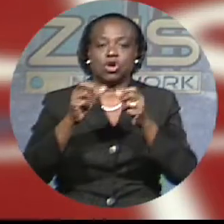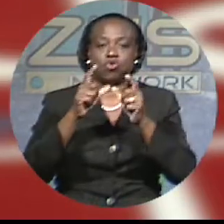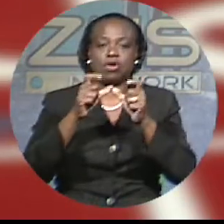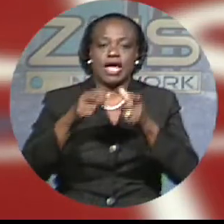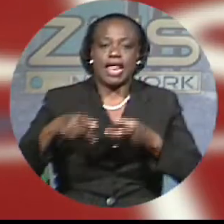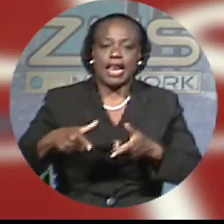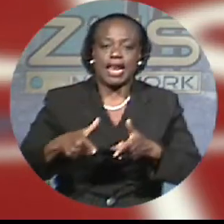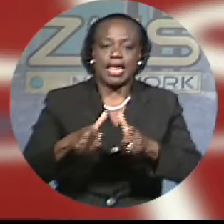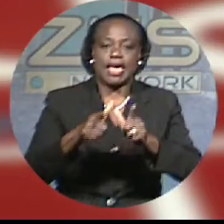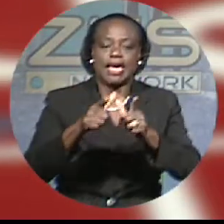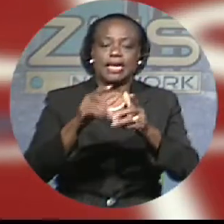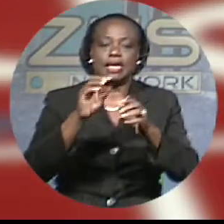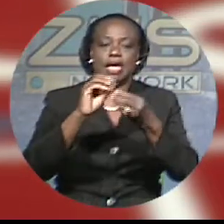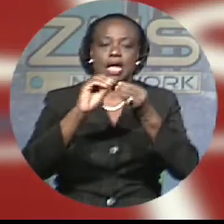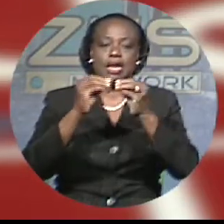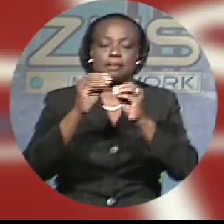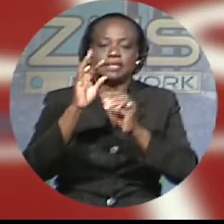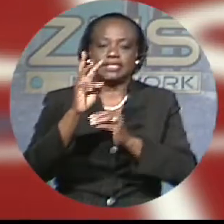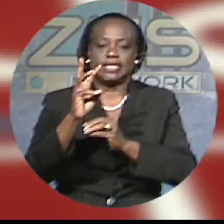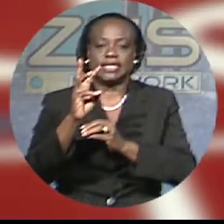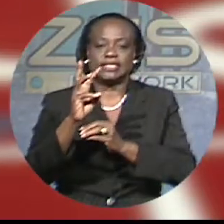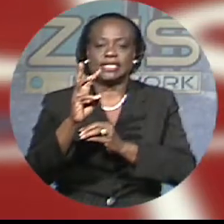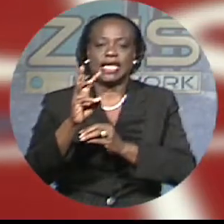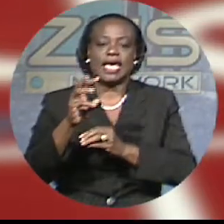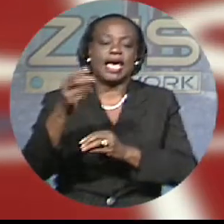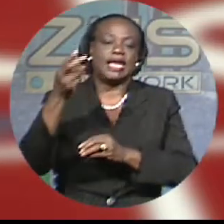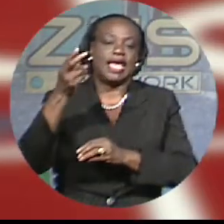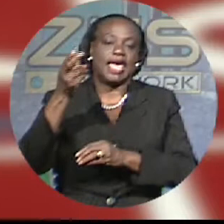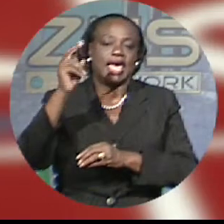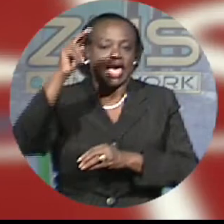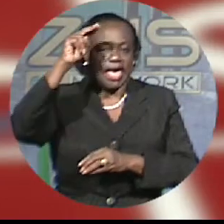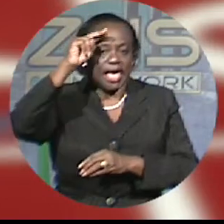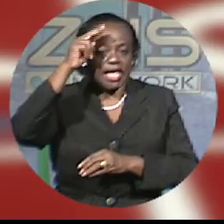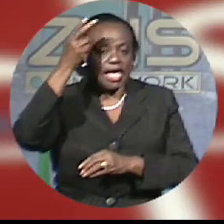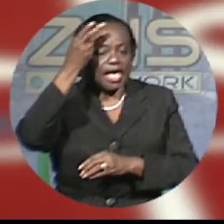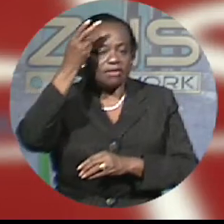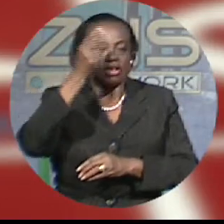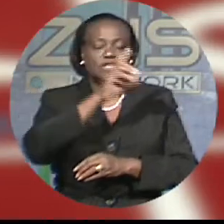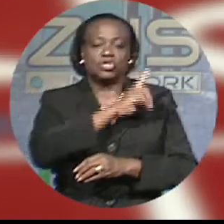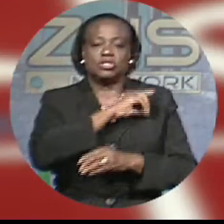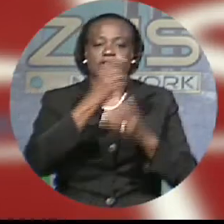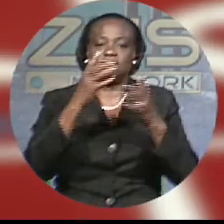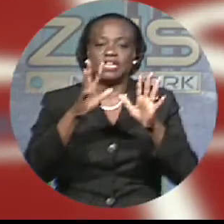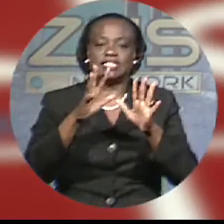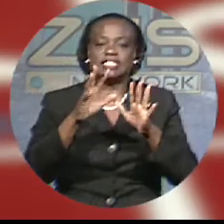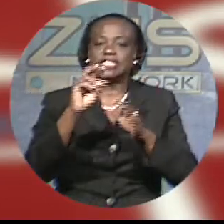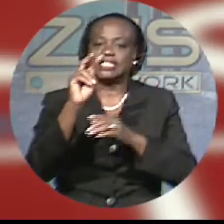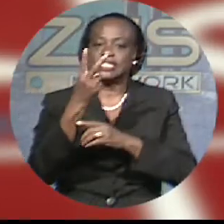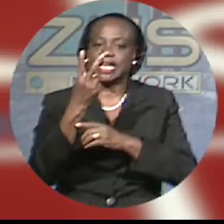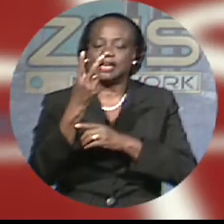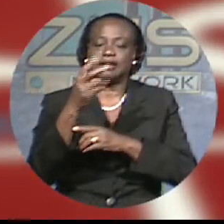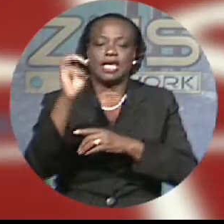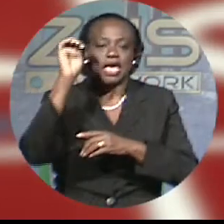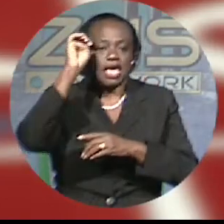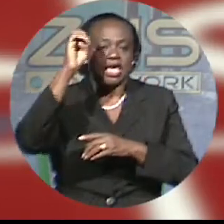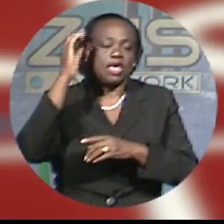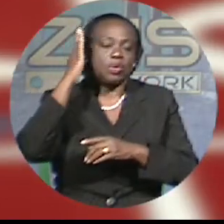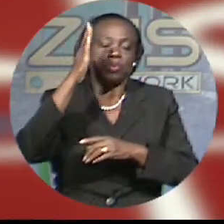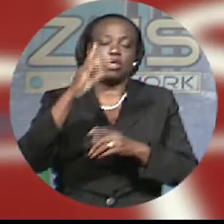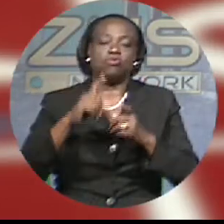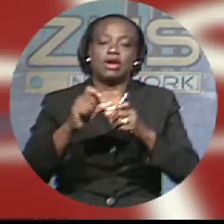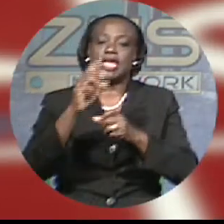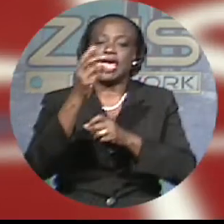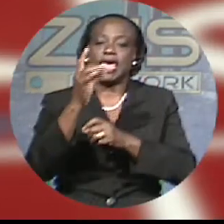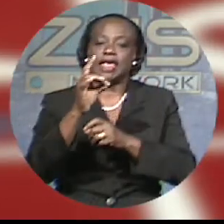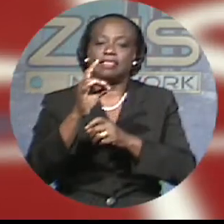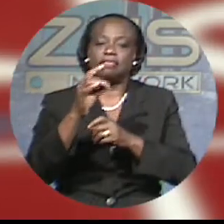6. As for the men's 400, Henry Deleuze finished his heat 2nd, 47.44, and he will run the A final on